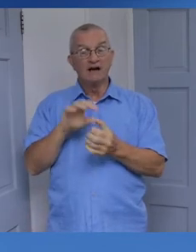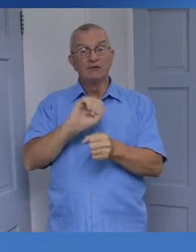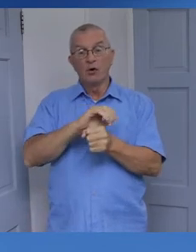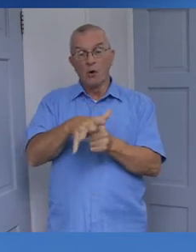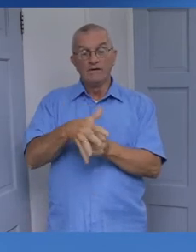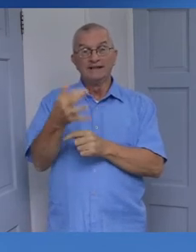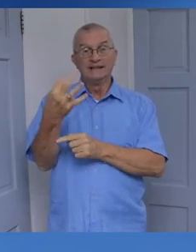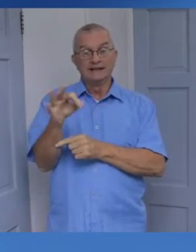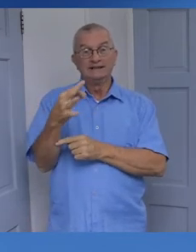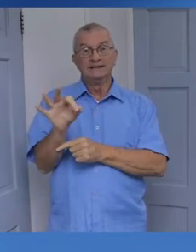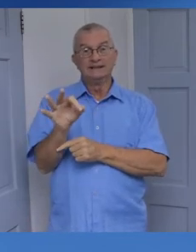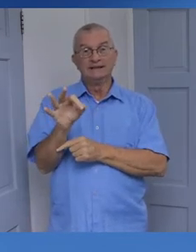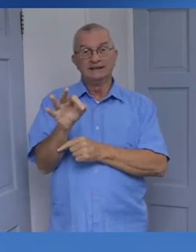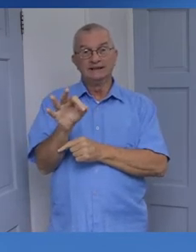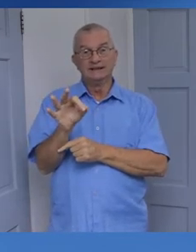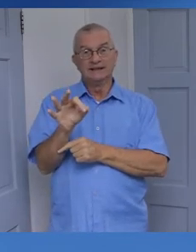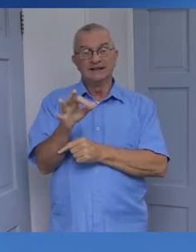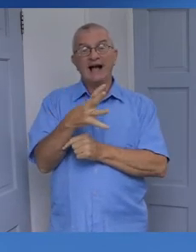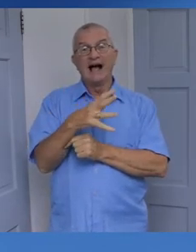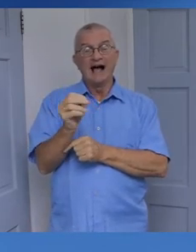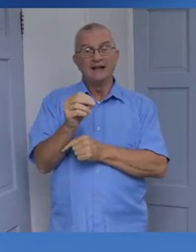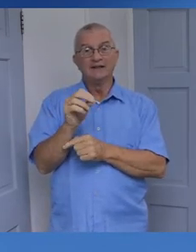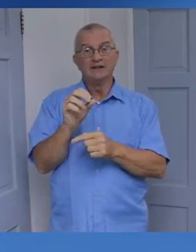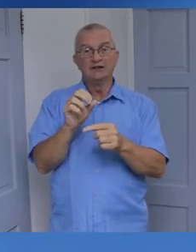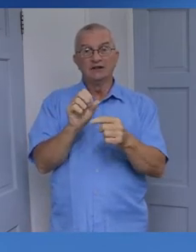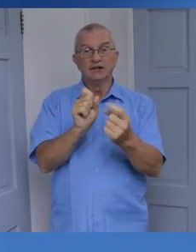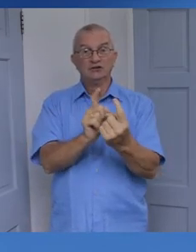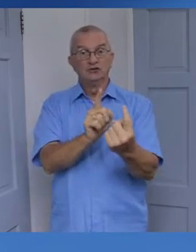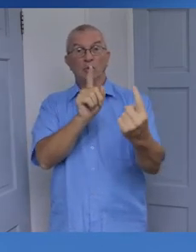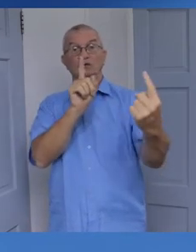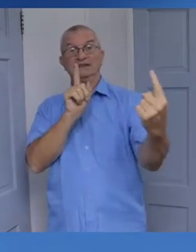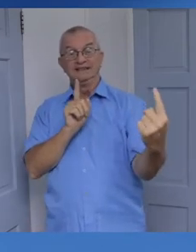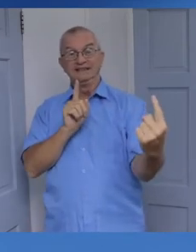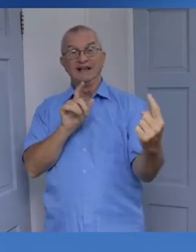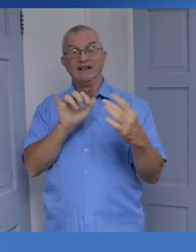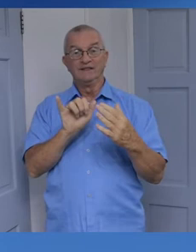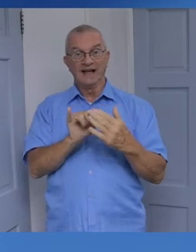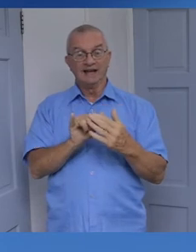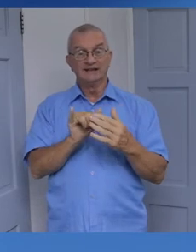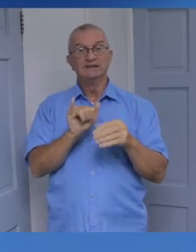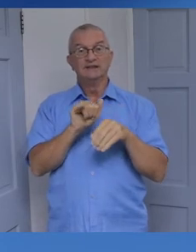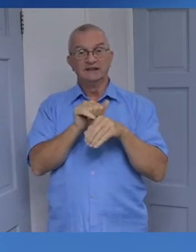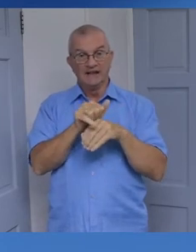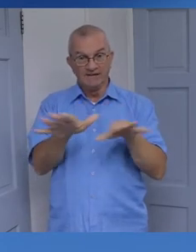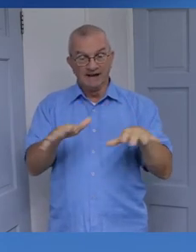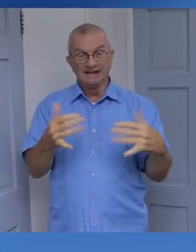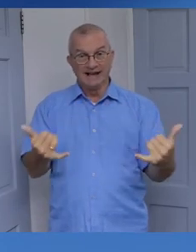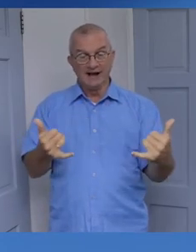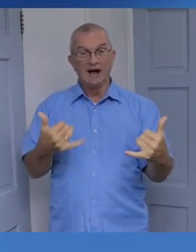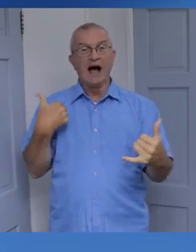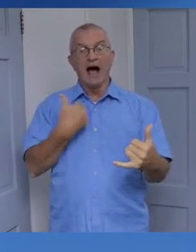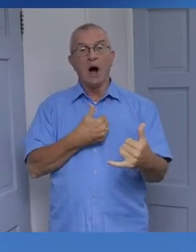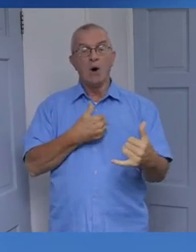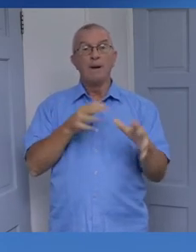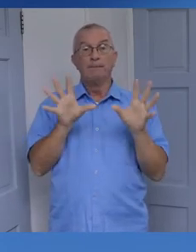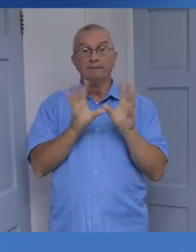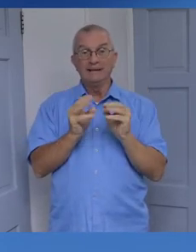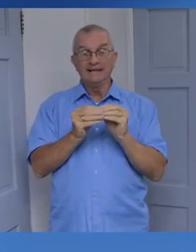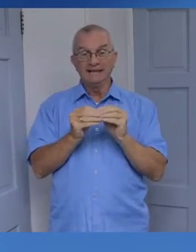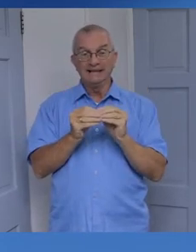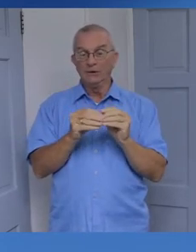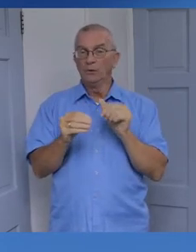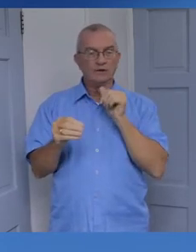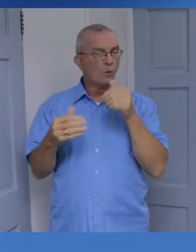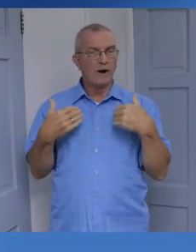and the social distancing that is in effect, our public meetings have not been possible. The